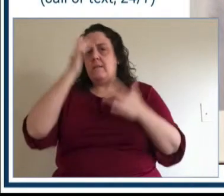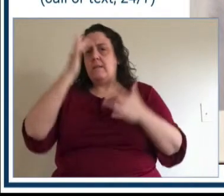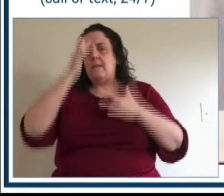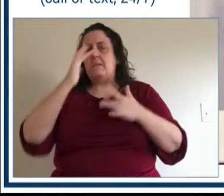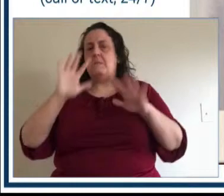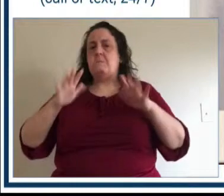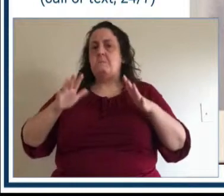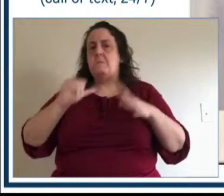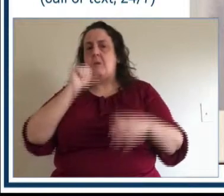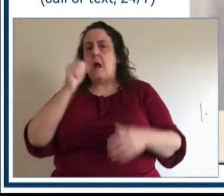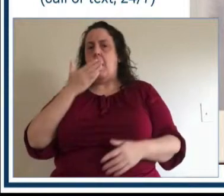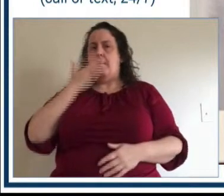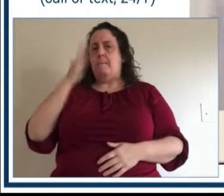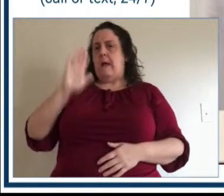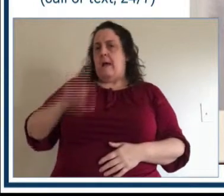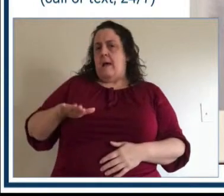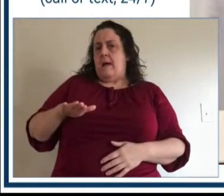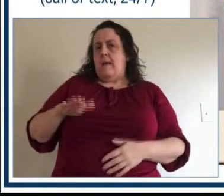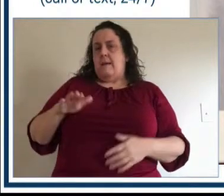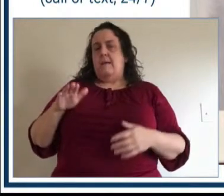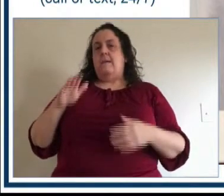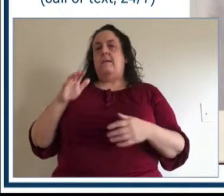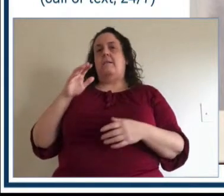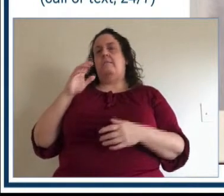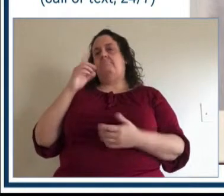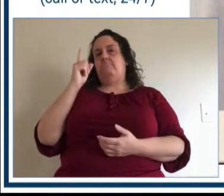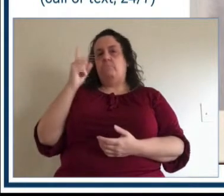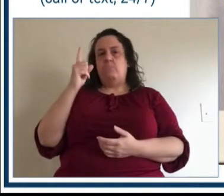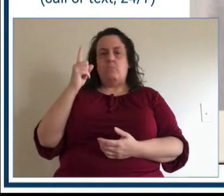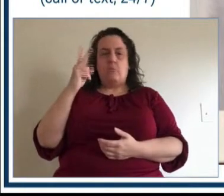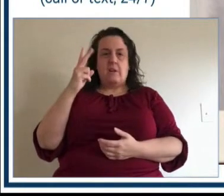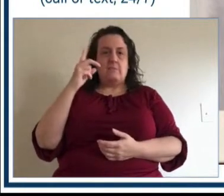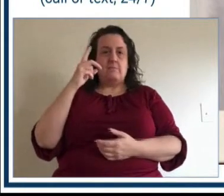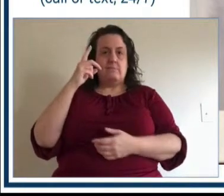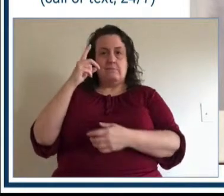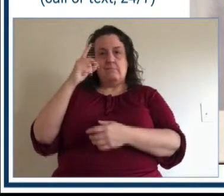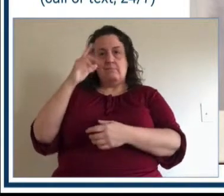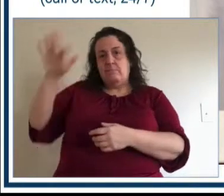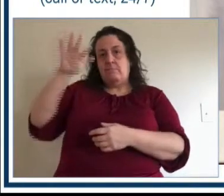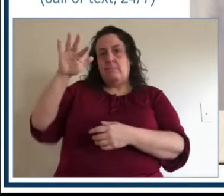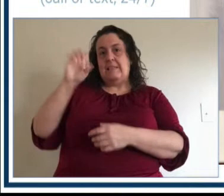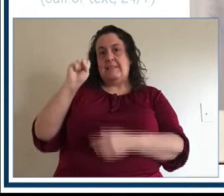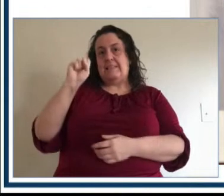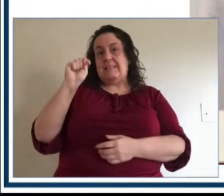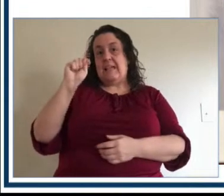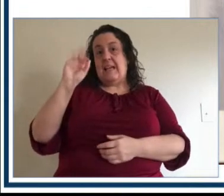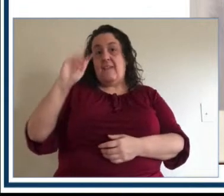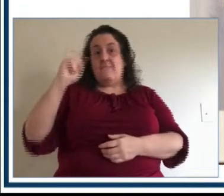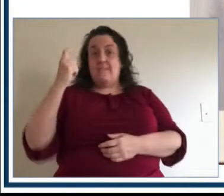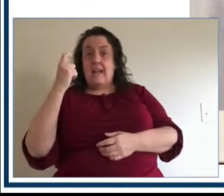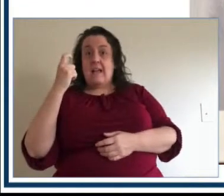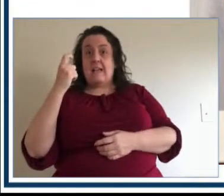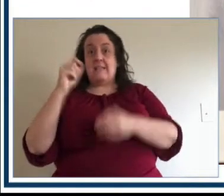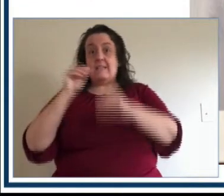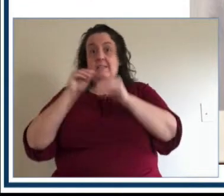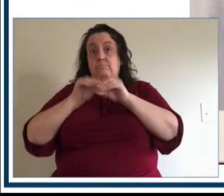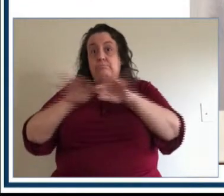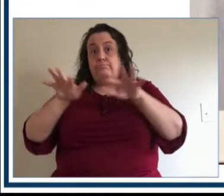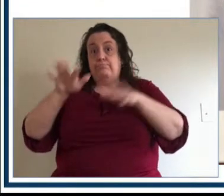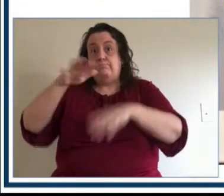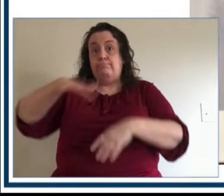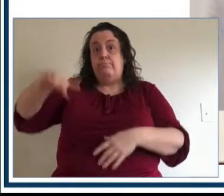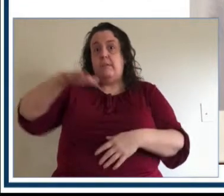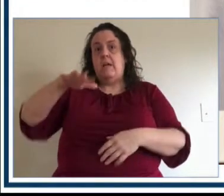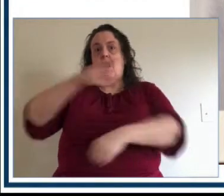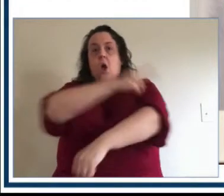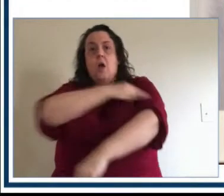of cases that we've announced since the outbreak at St. FX, there have been no hospitalizations. There are many rumors, but